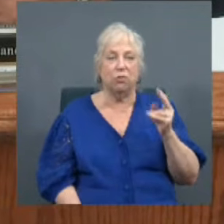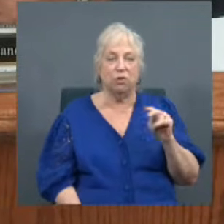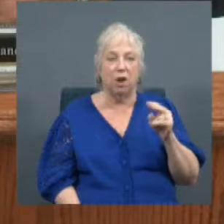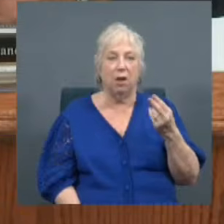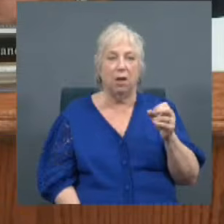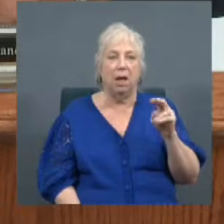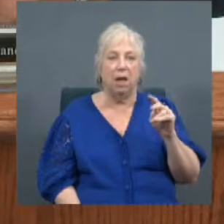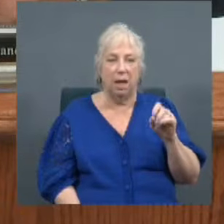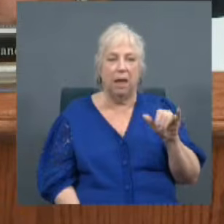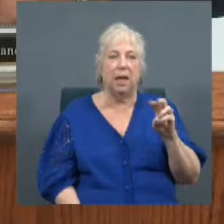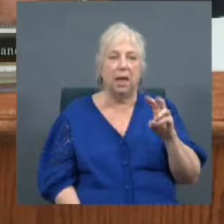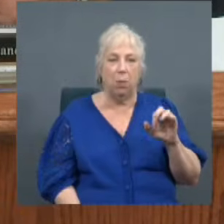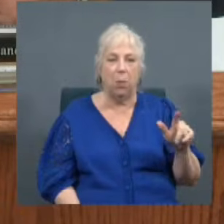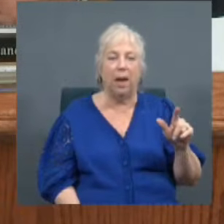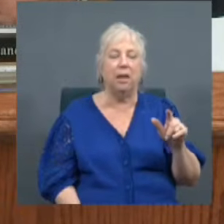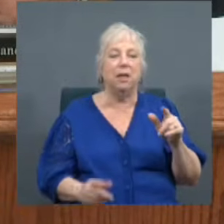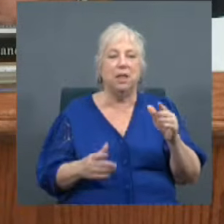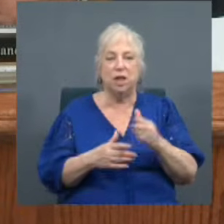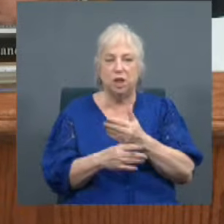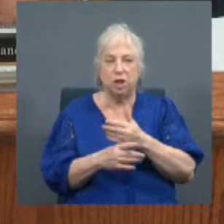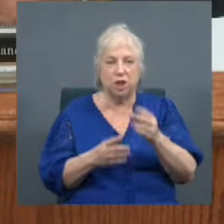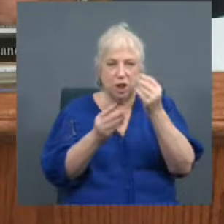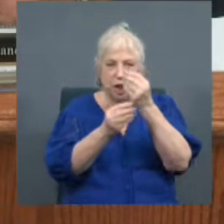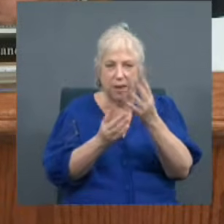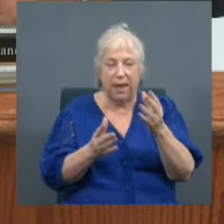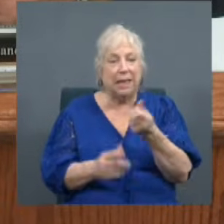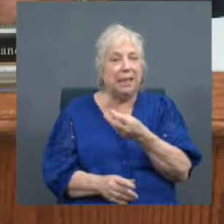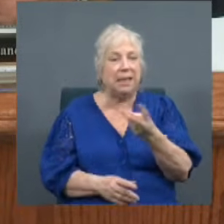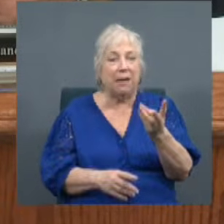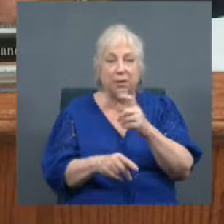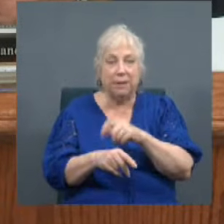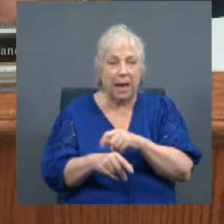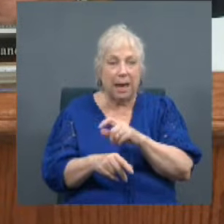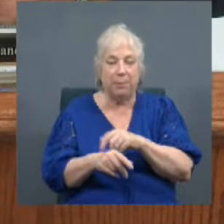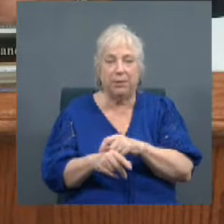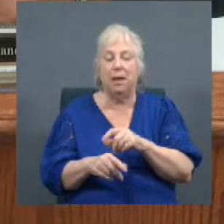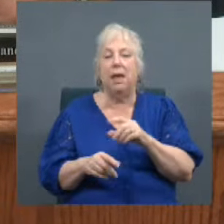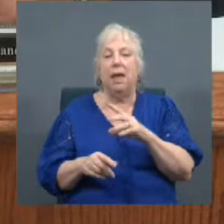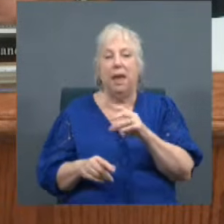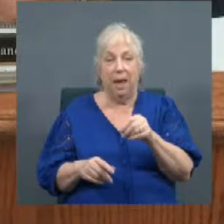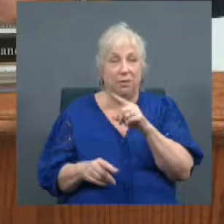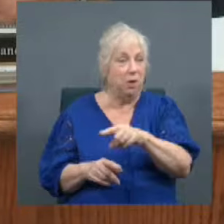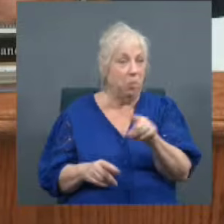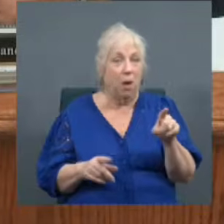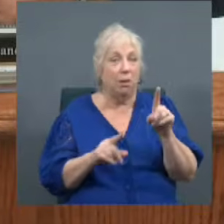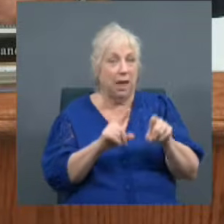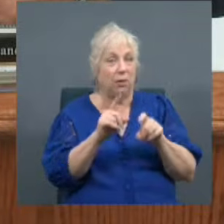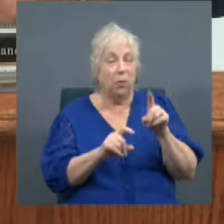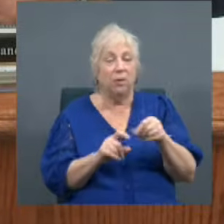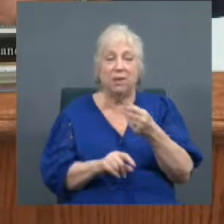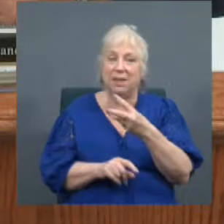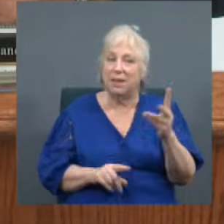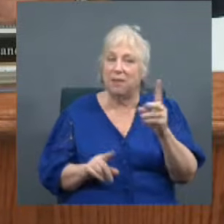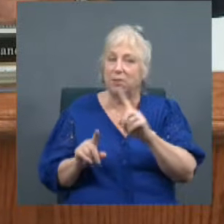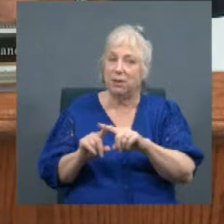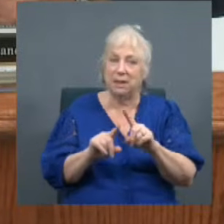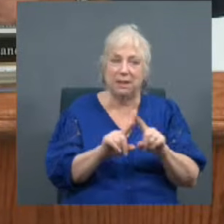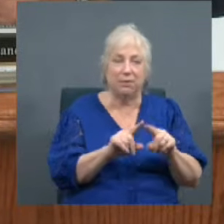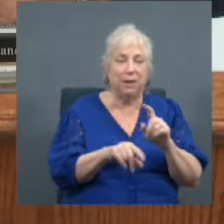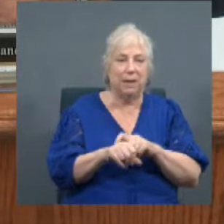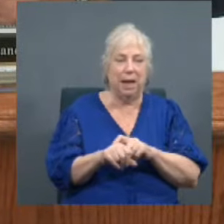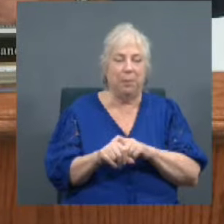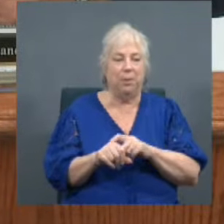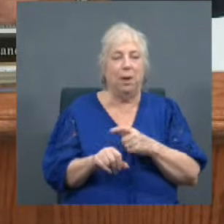that with you all several different times. Actually, you all asked questions about it several different times. We can spend the time to go to